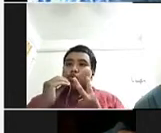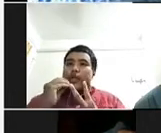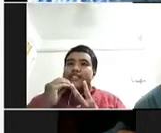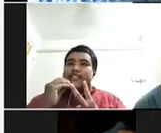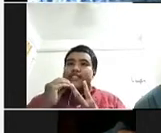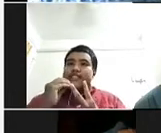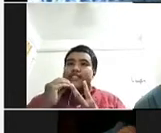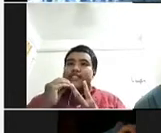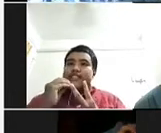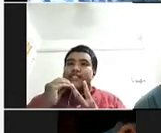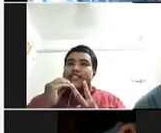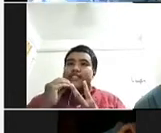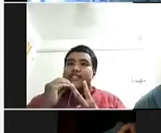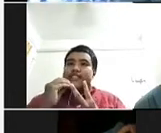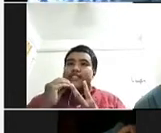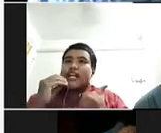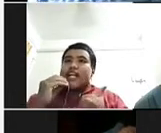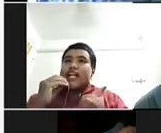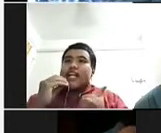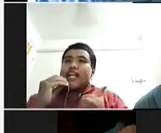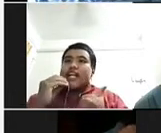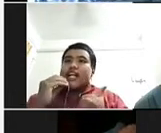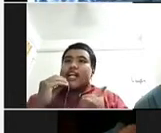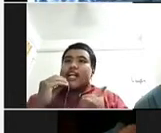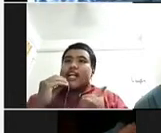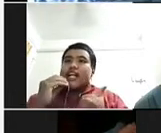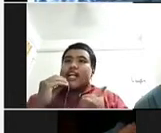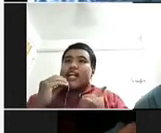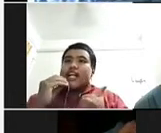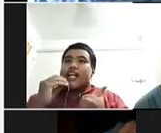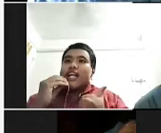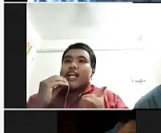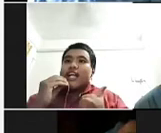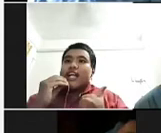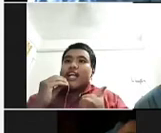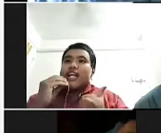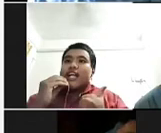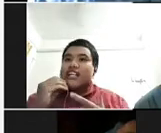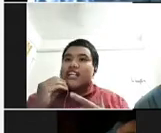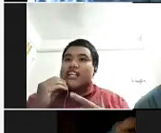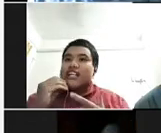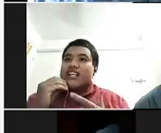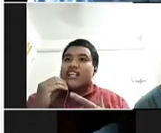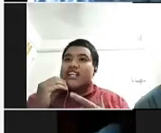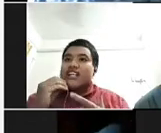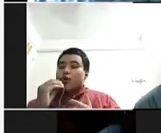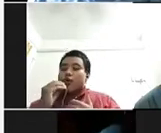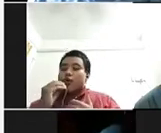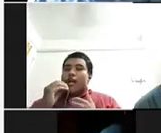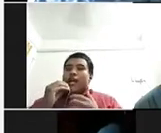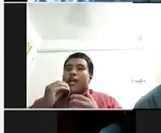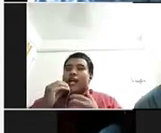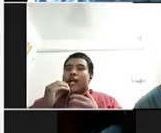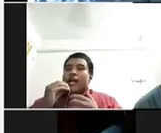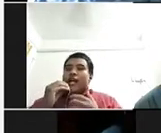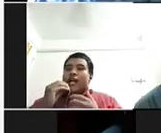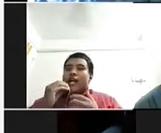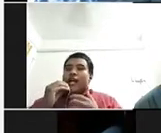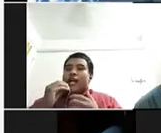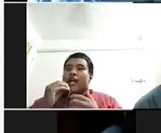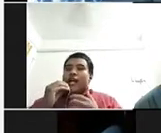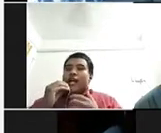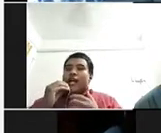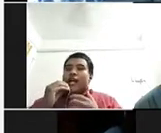two ways. First is organic farming and the second is conventional farming. So let's see